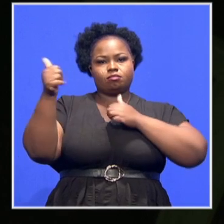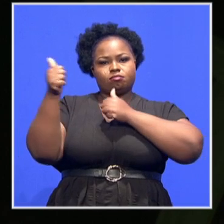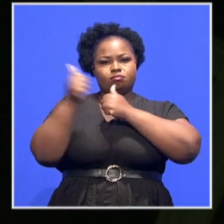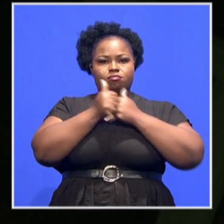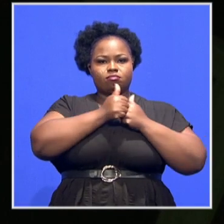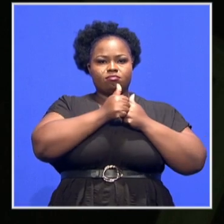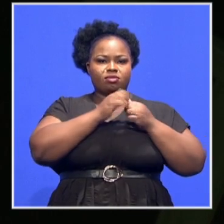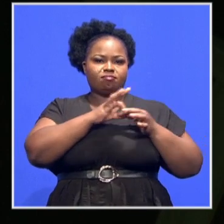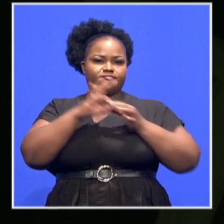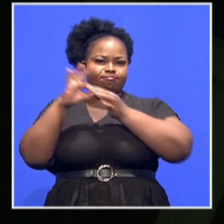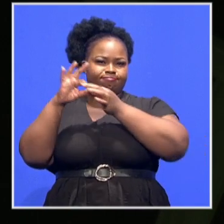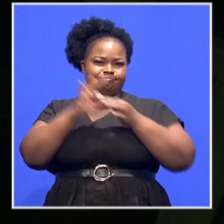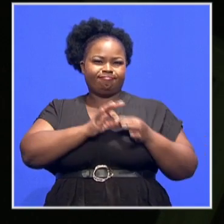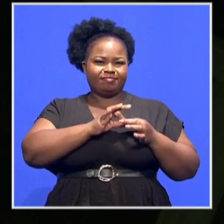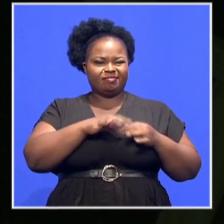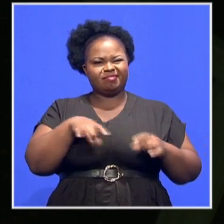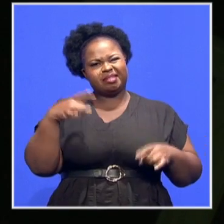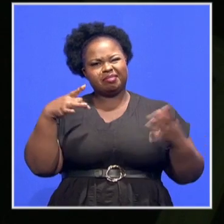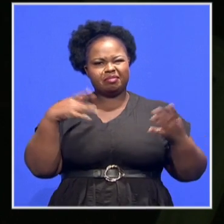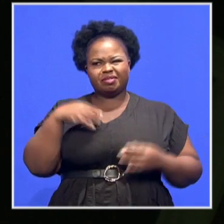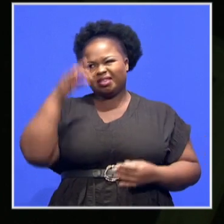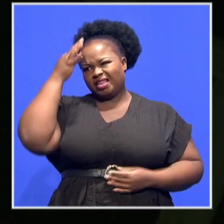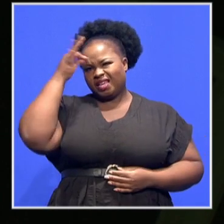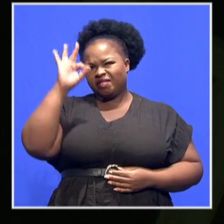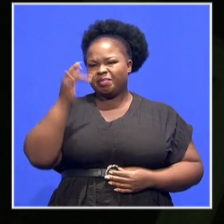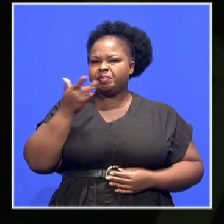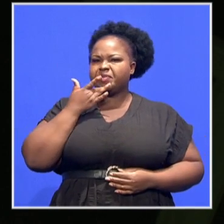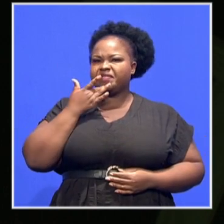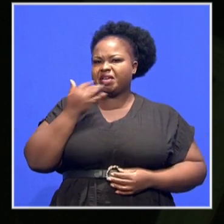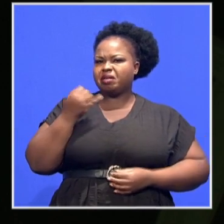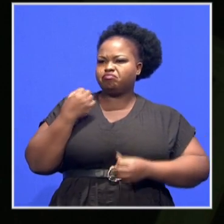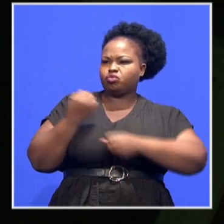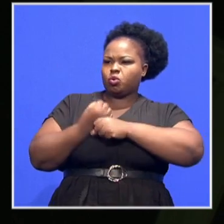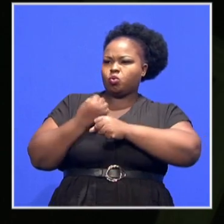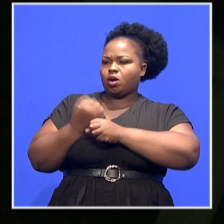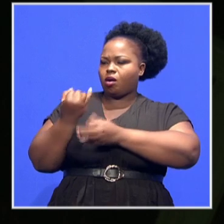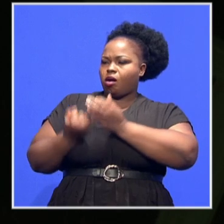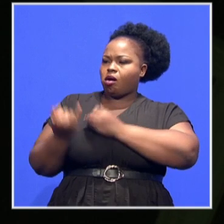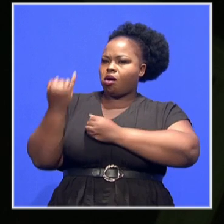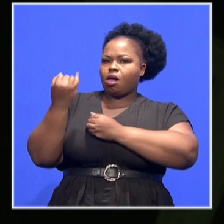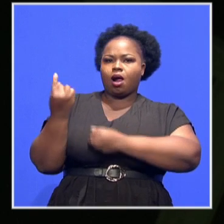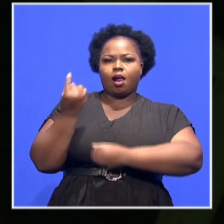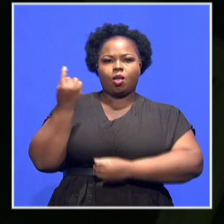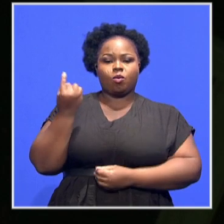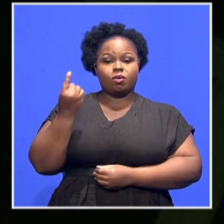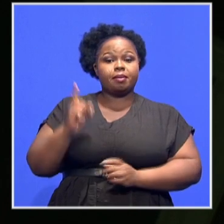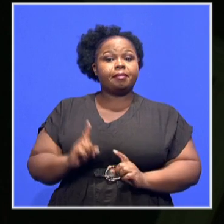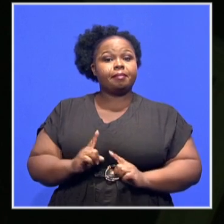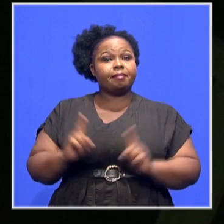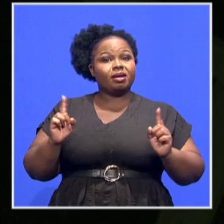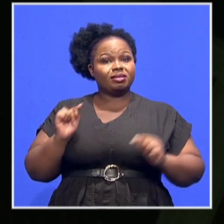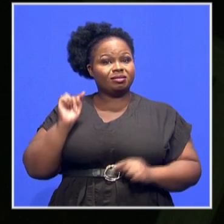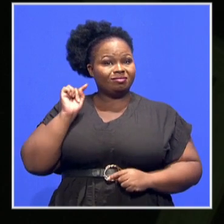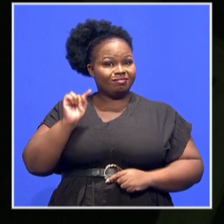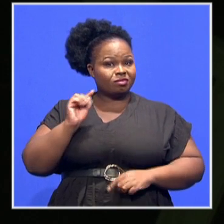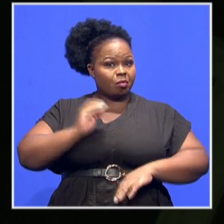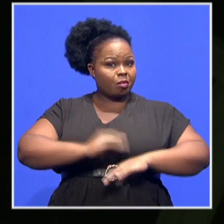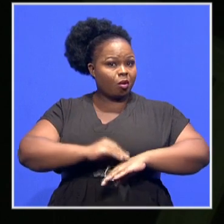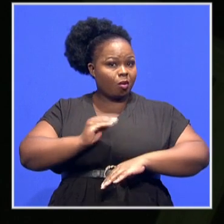Sometimes governments prefer to do things on their own, but faced with this type of